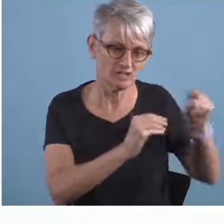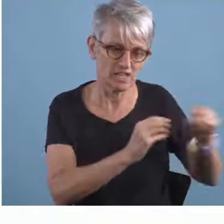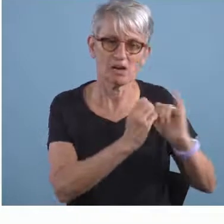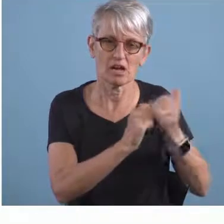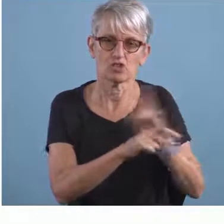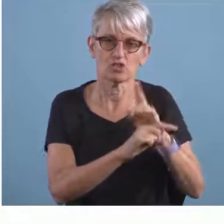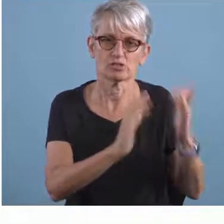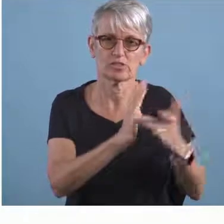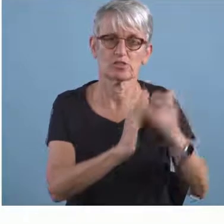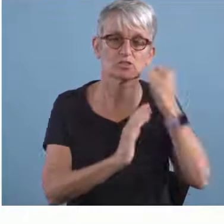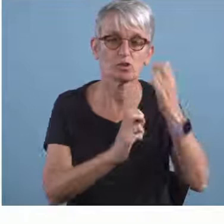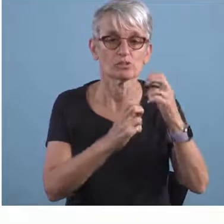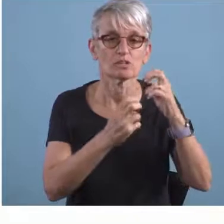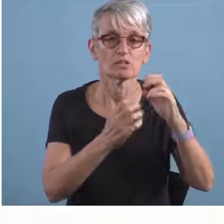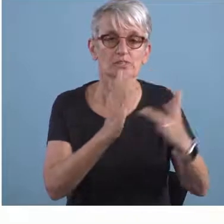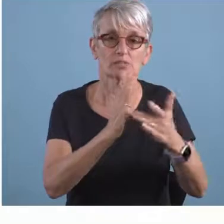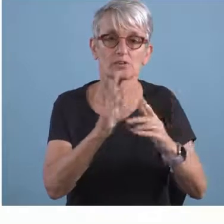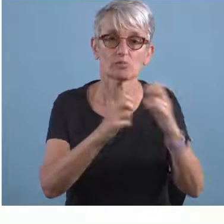any technology problems.